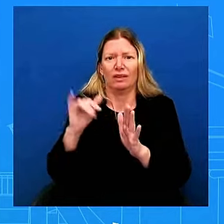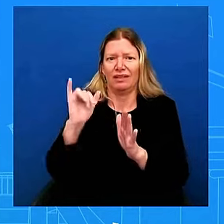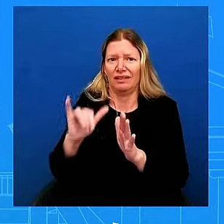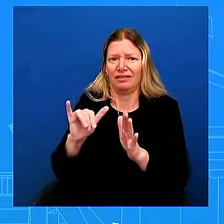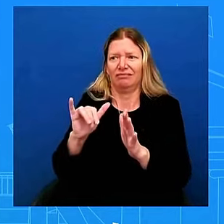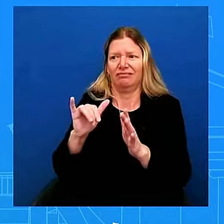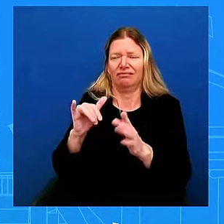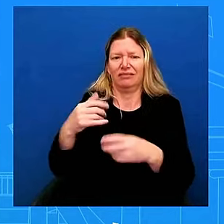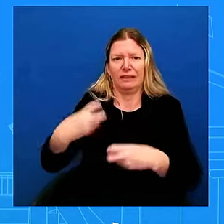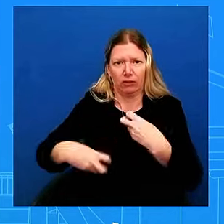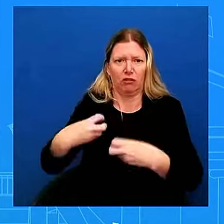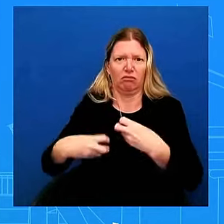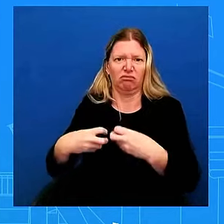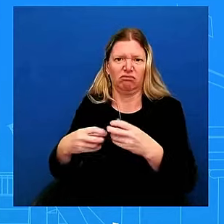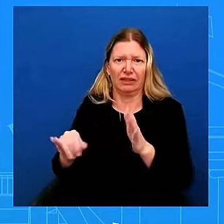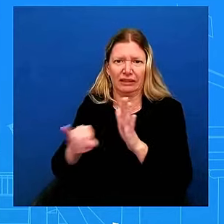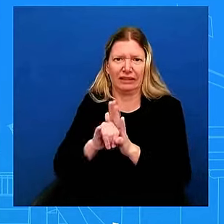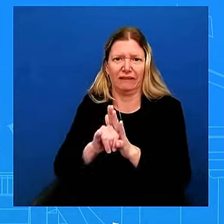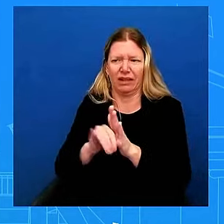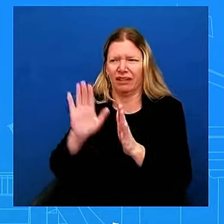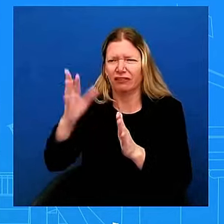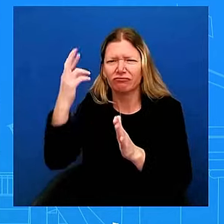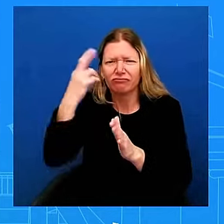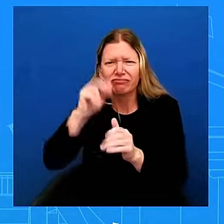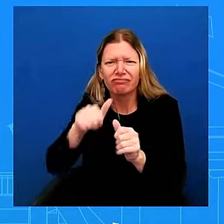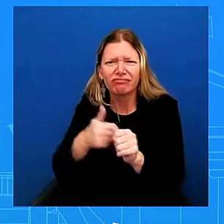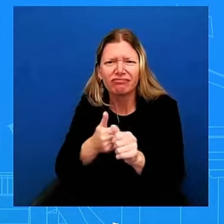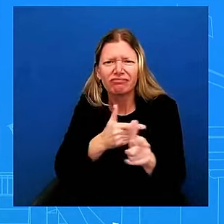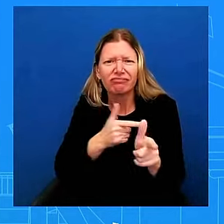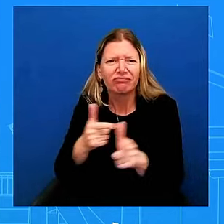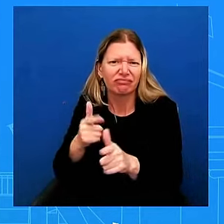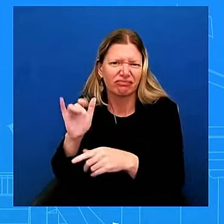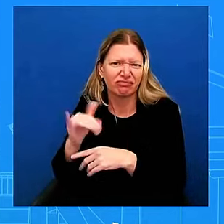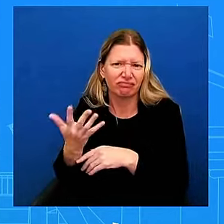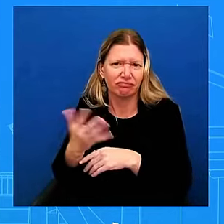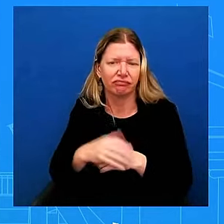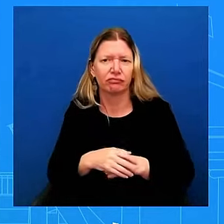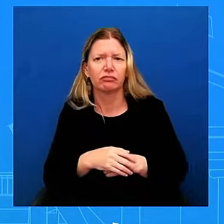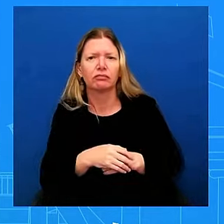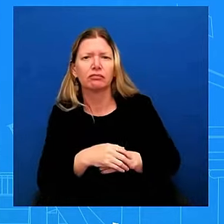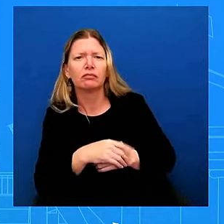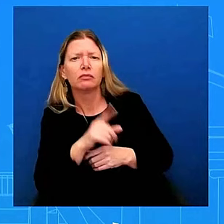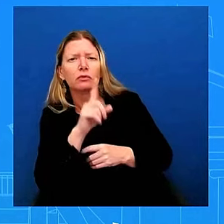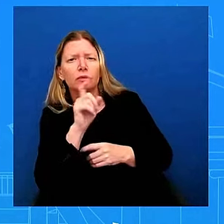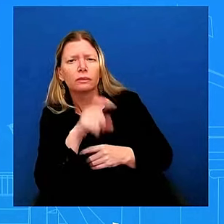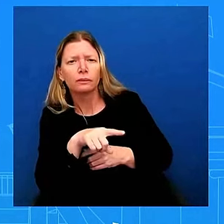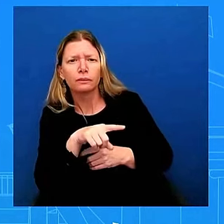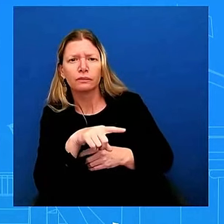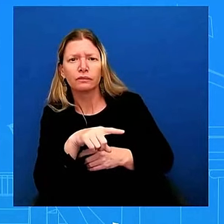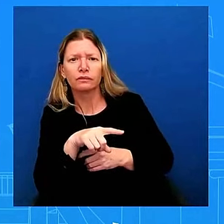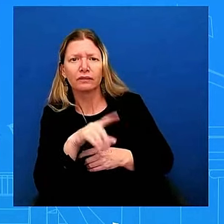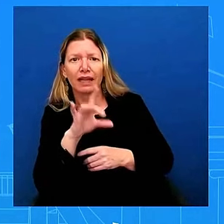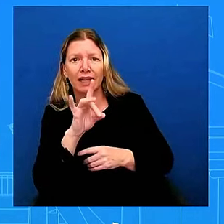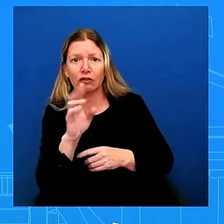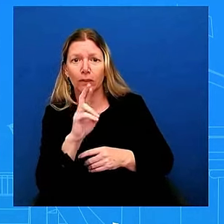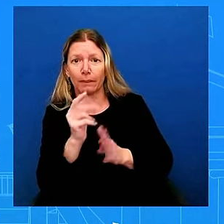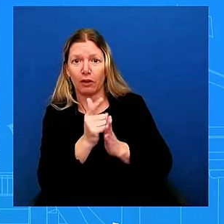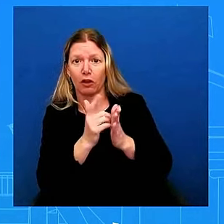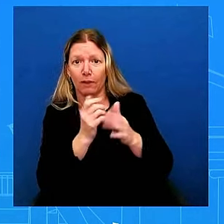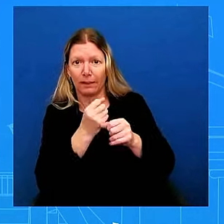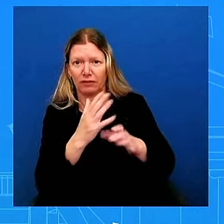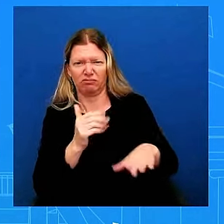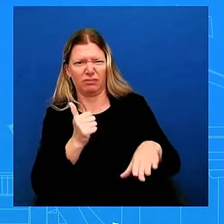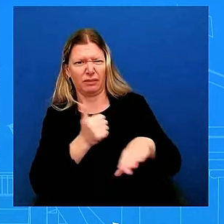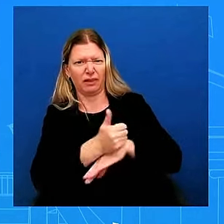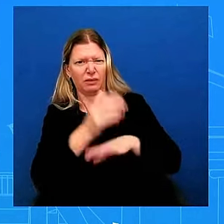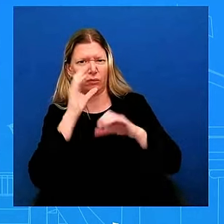8 Republican lawmakers have blamed President Biden for this. An additional 21 blamed Democrats, the left, and the